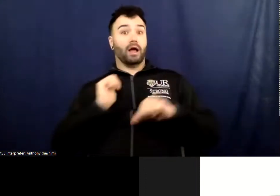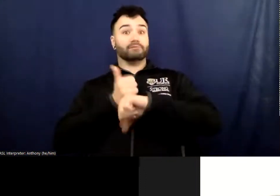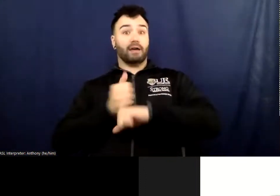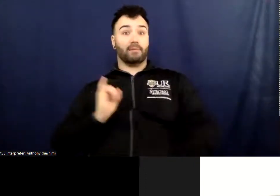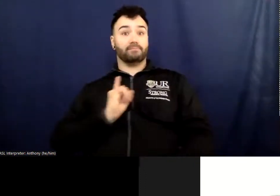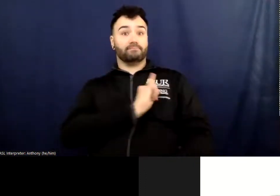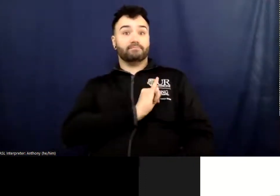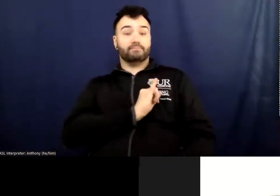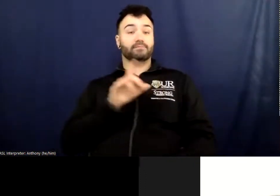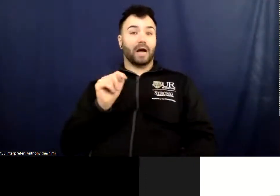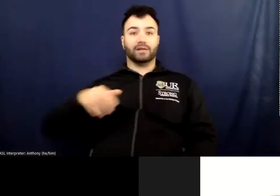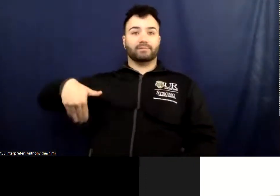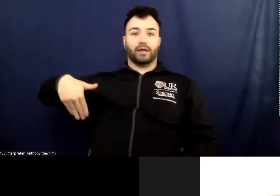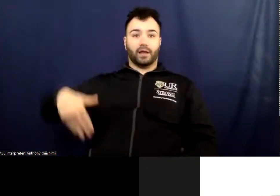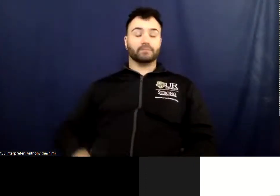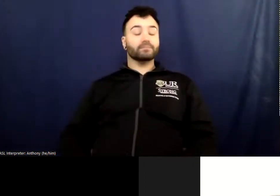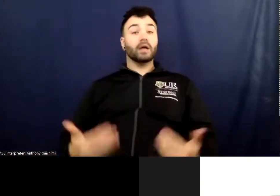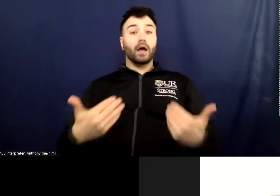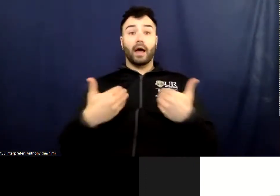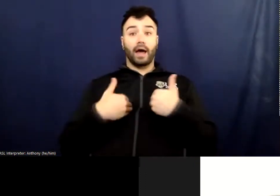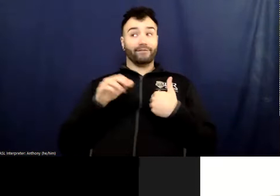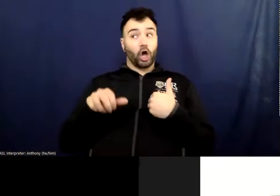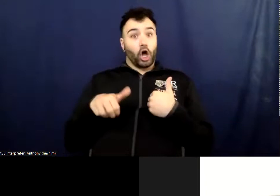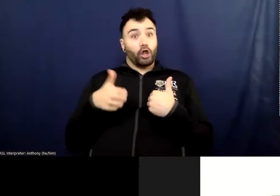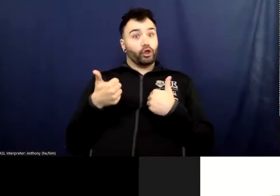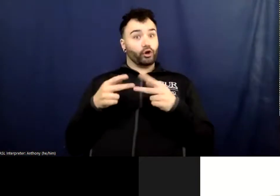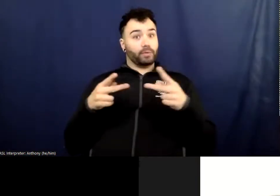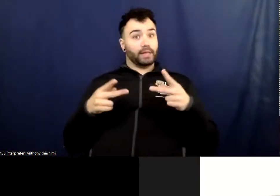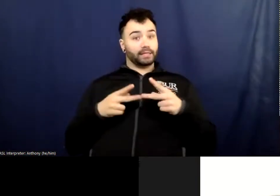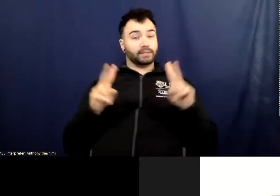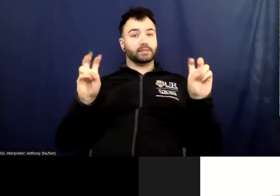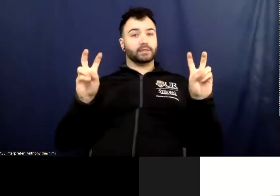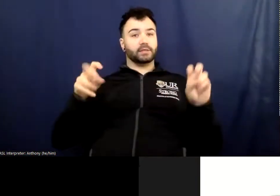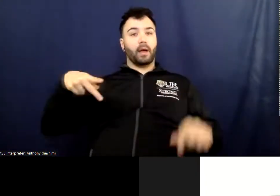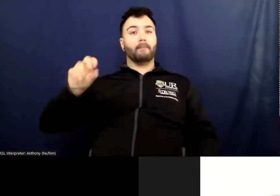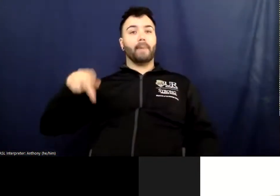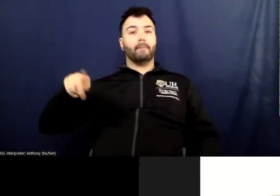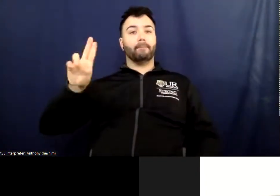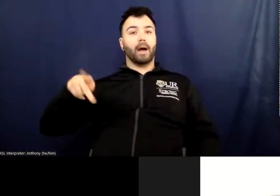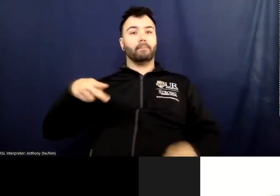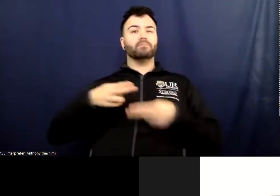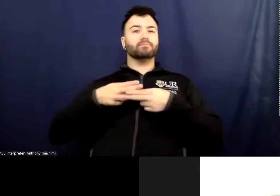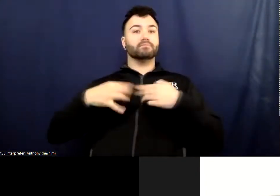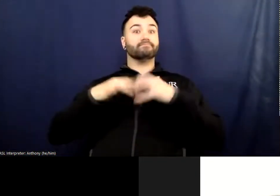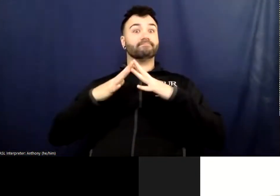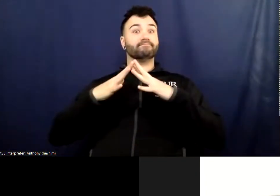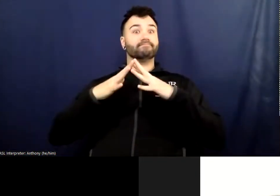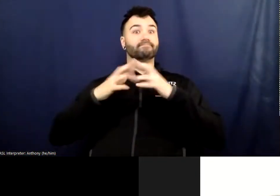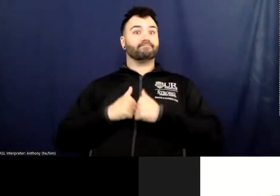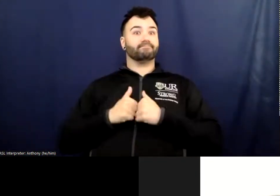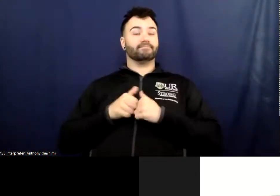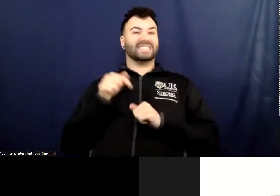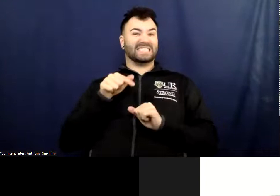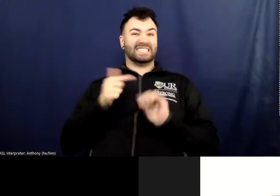injection sites that are available, that are around, even pop-up sites that happen, but those are illegal, and people